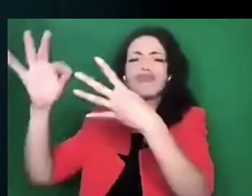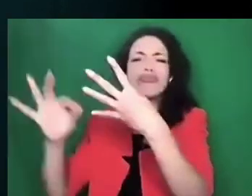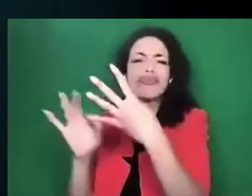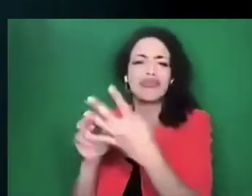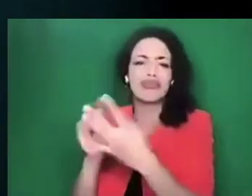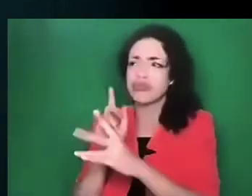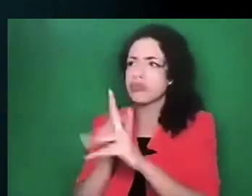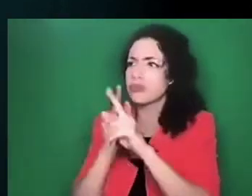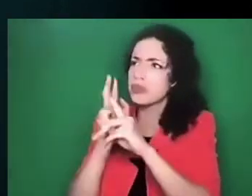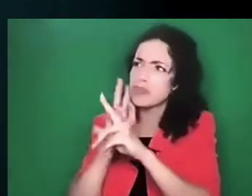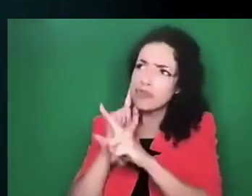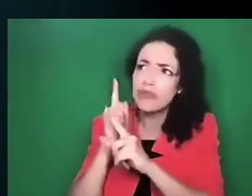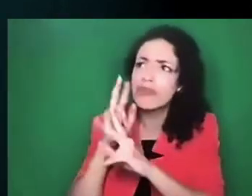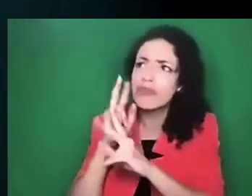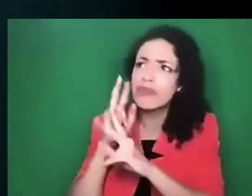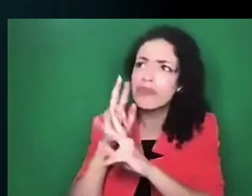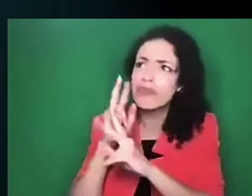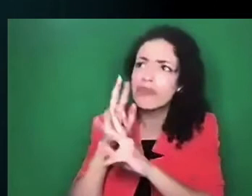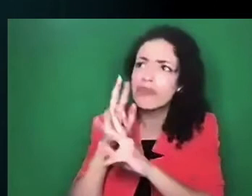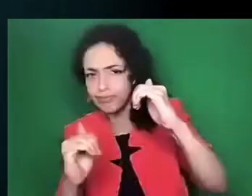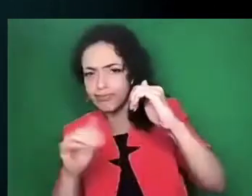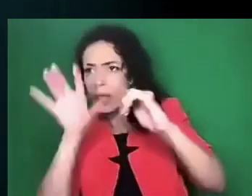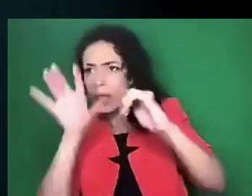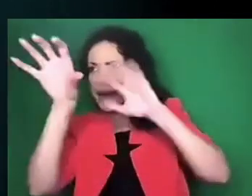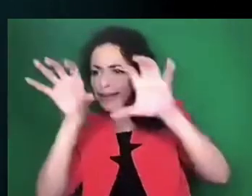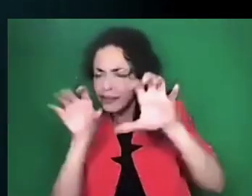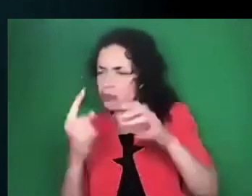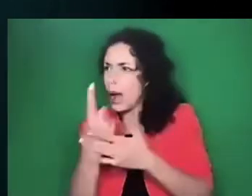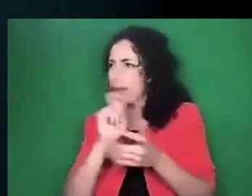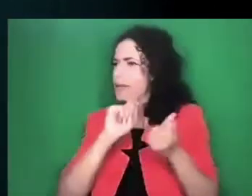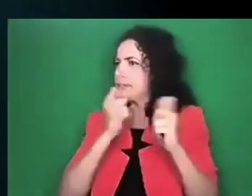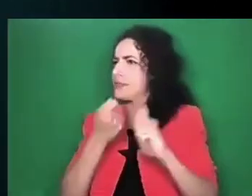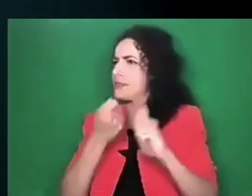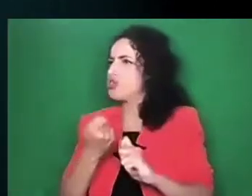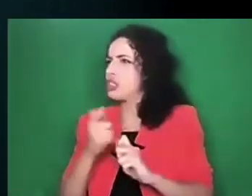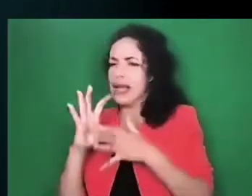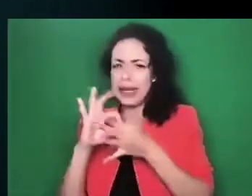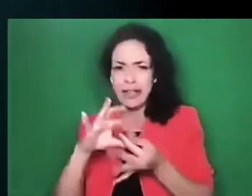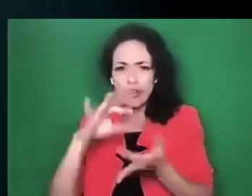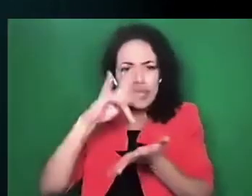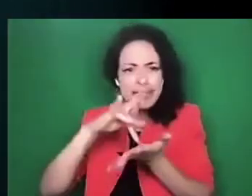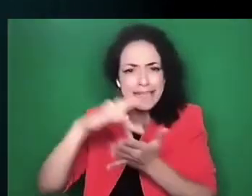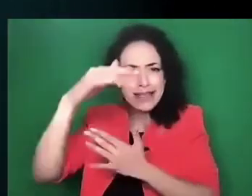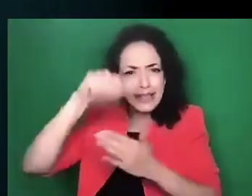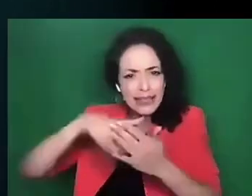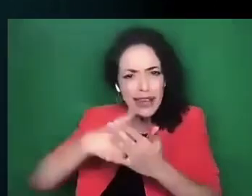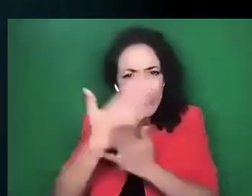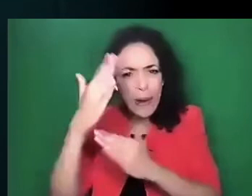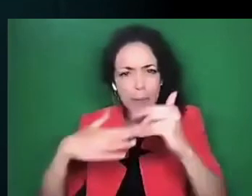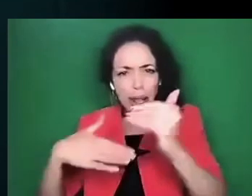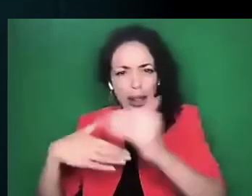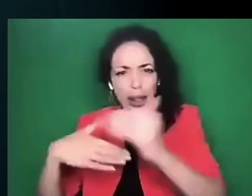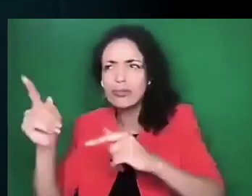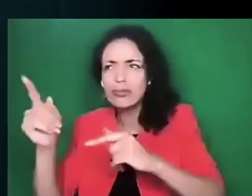and their reflections today within the urban context. And the white cubic labels